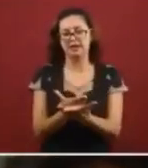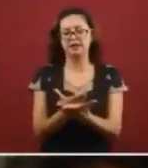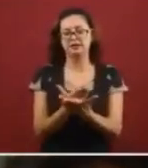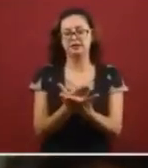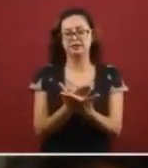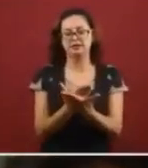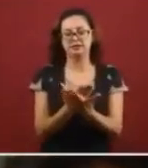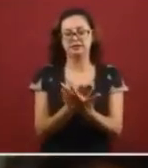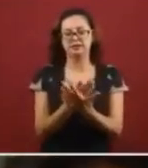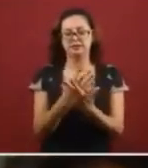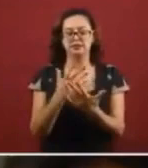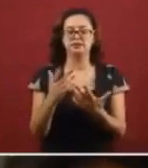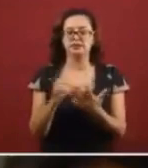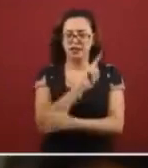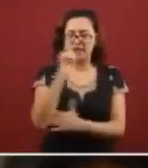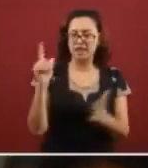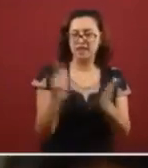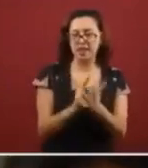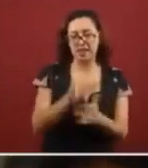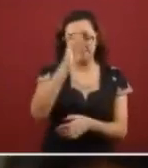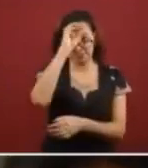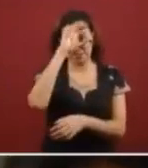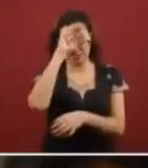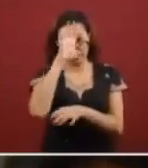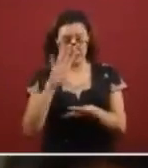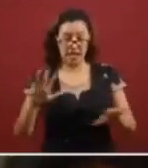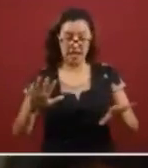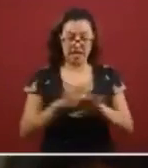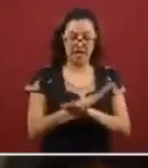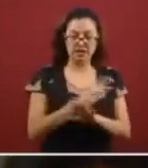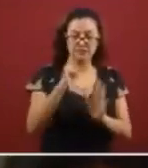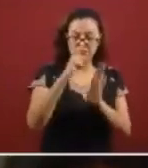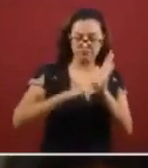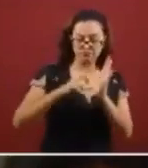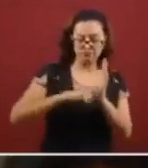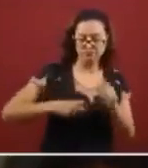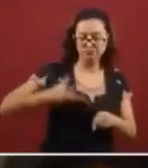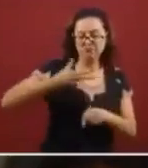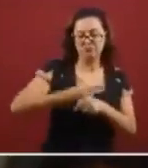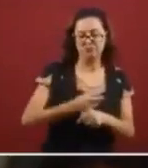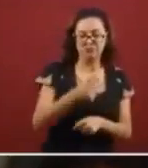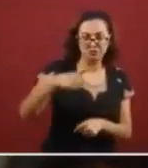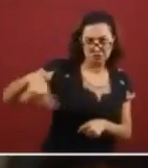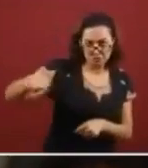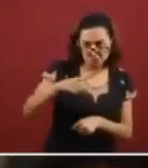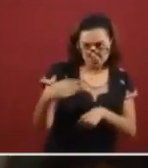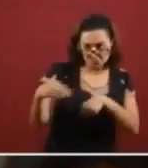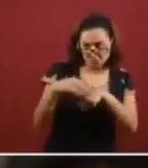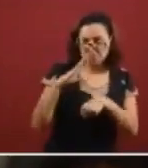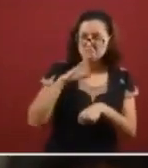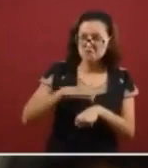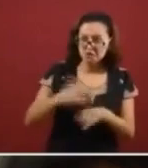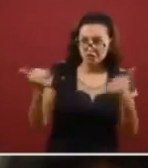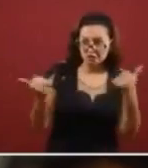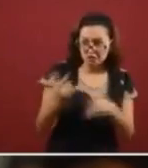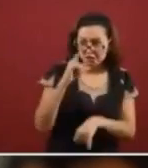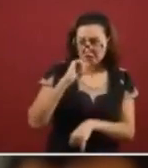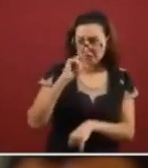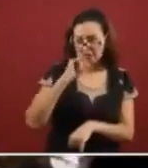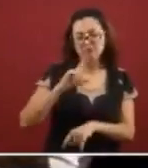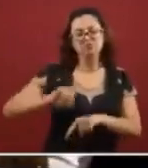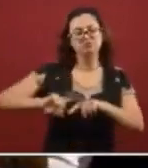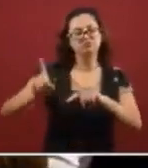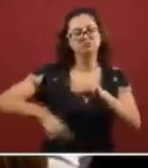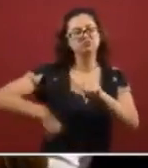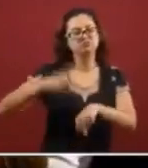are moving an initiative to revoke their concession because when they have